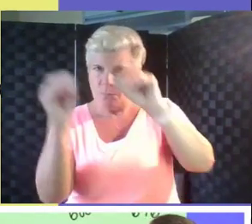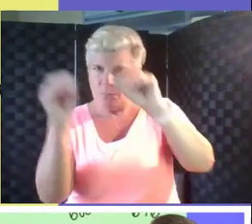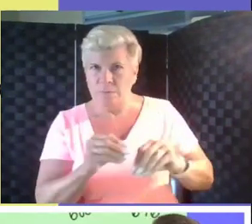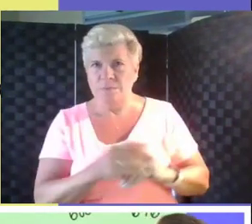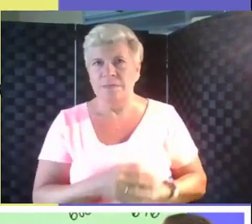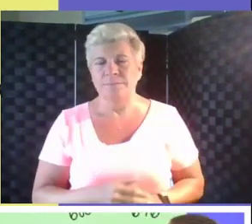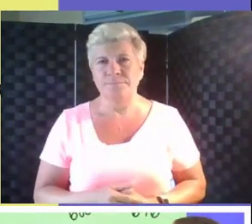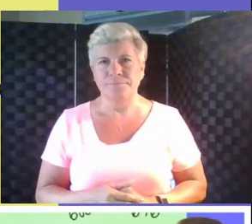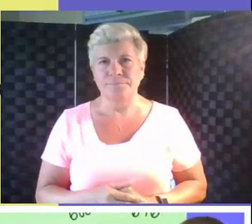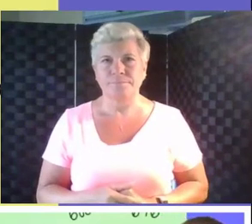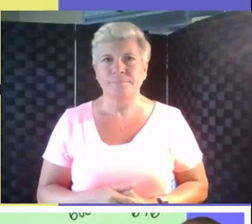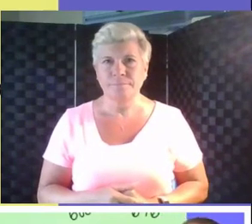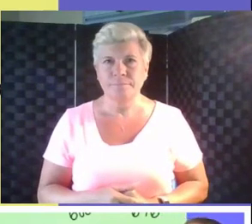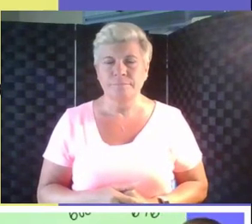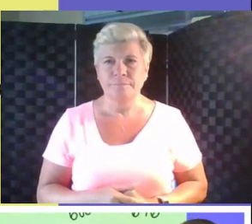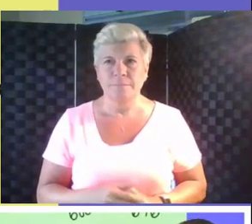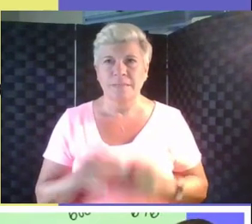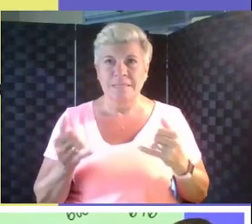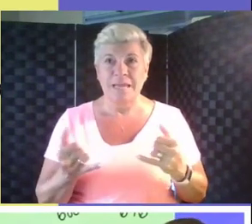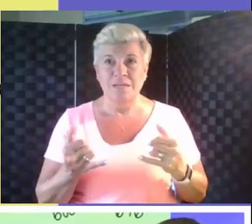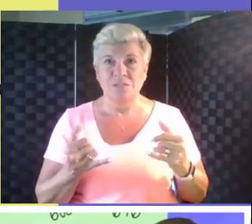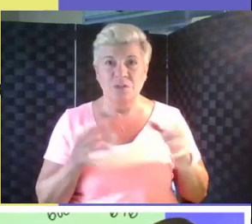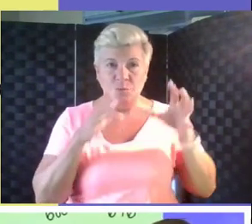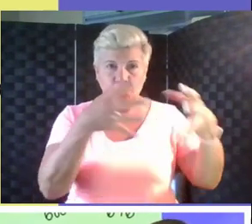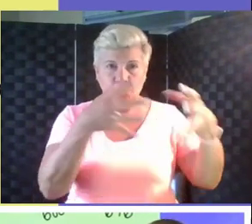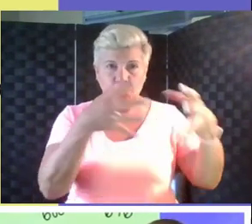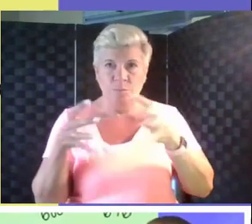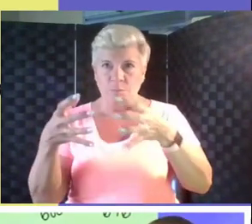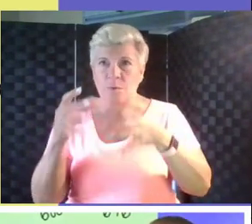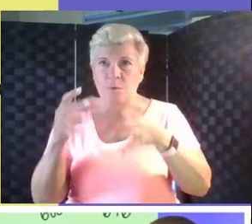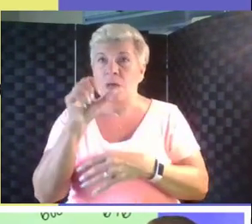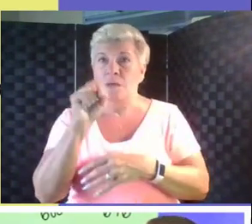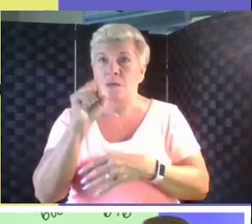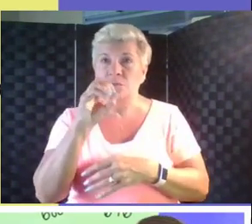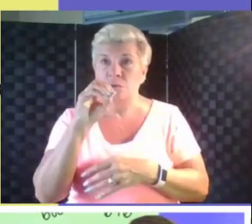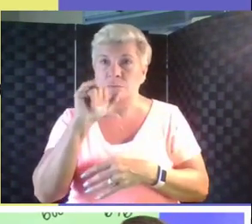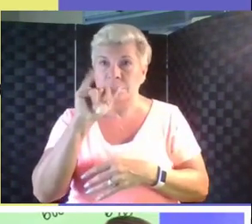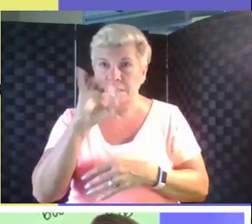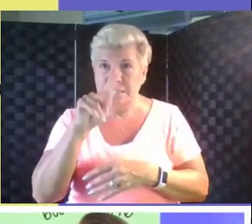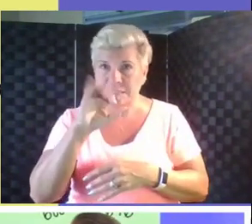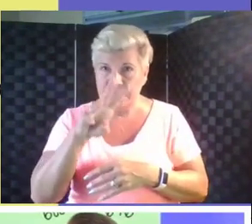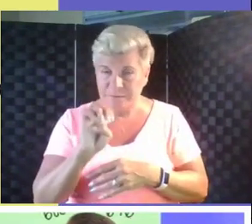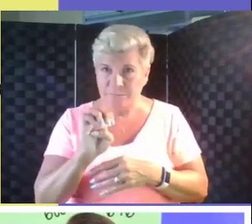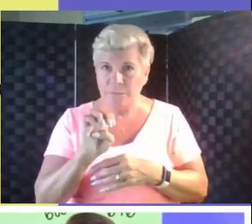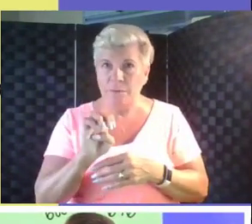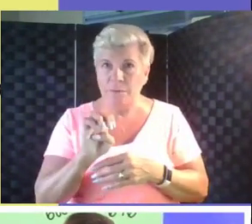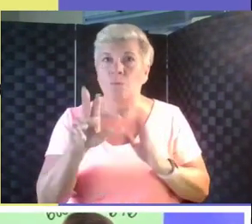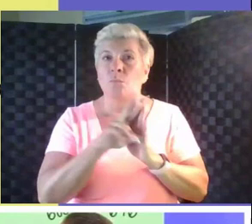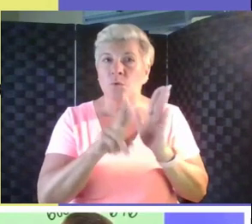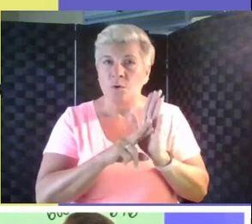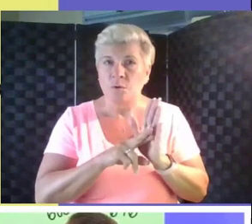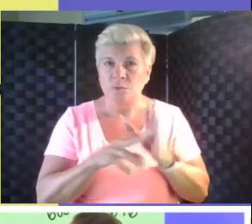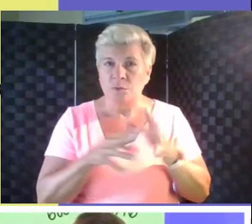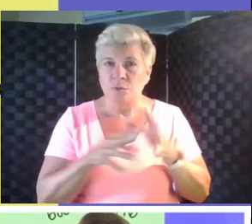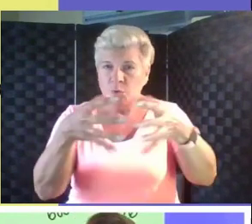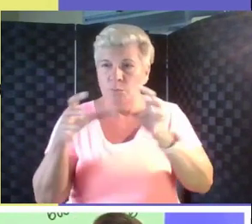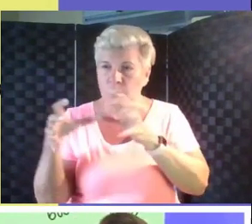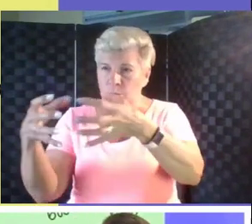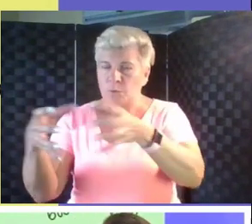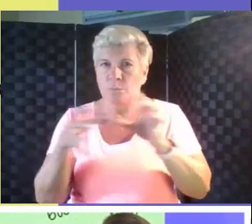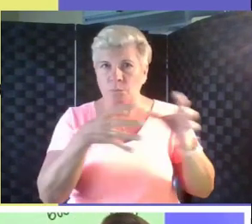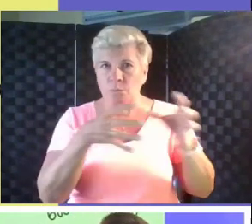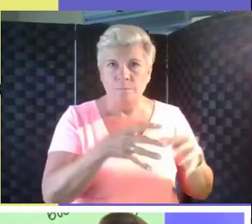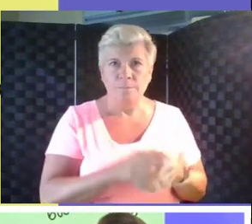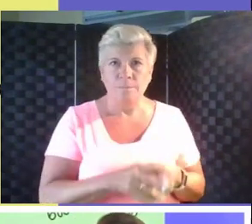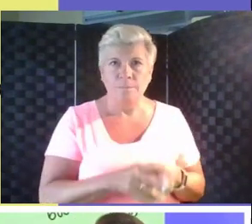down here. Okay. Let's use our associative property and group some numbers. I'm going to group my tens together, and